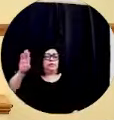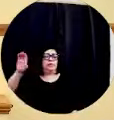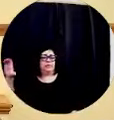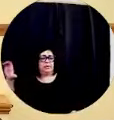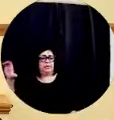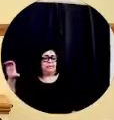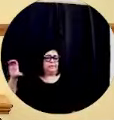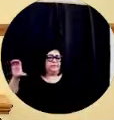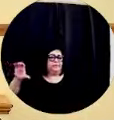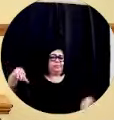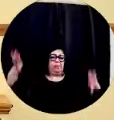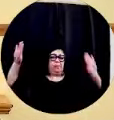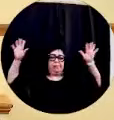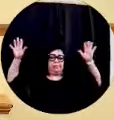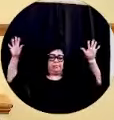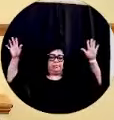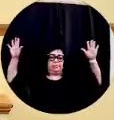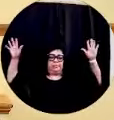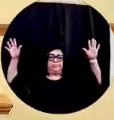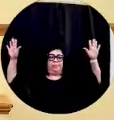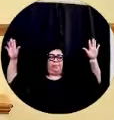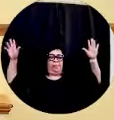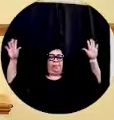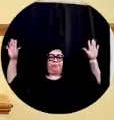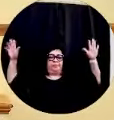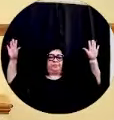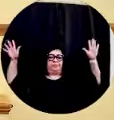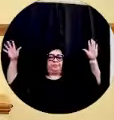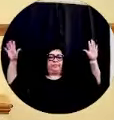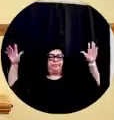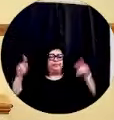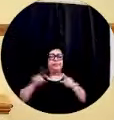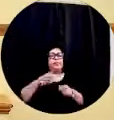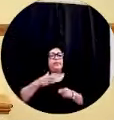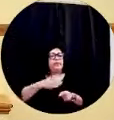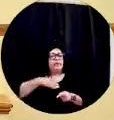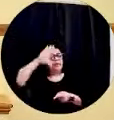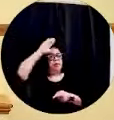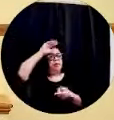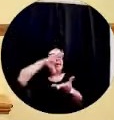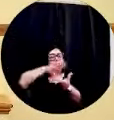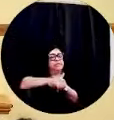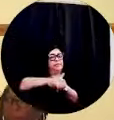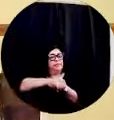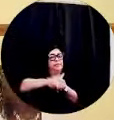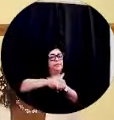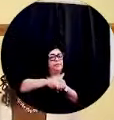Give them some praise. And to my cousin, Dee Dee,